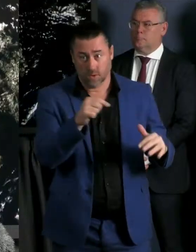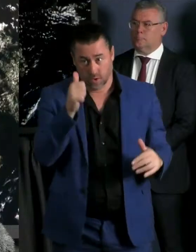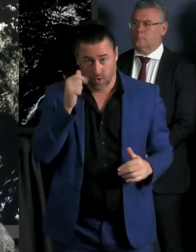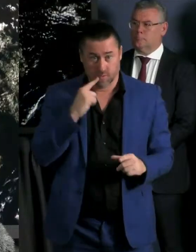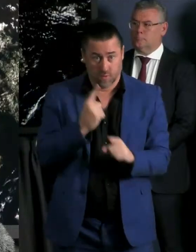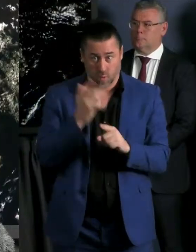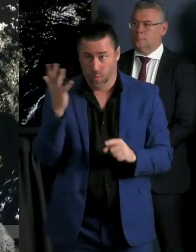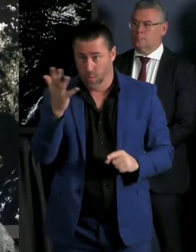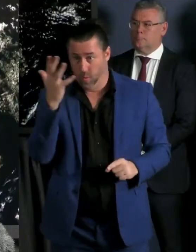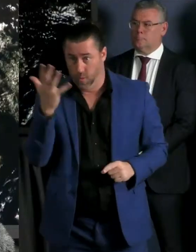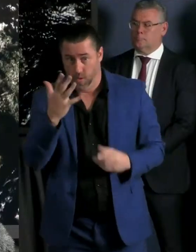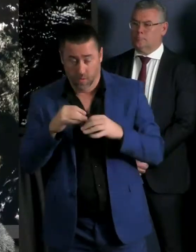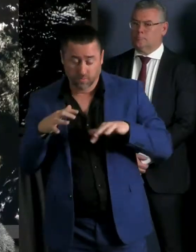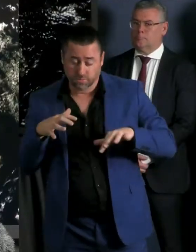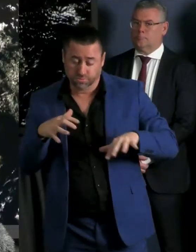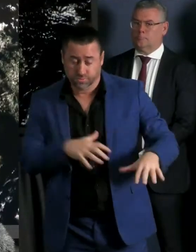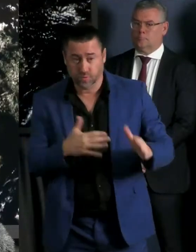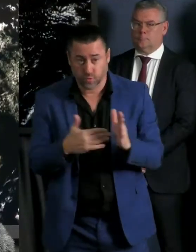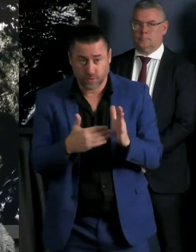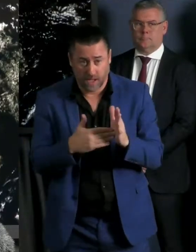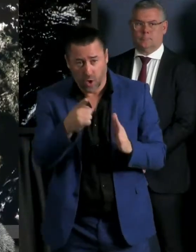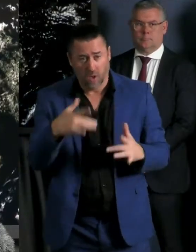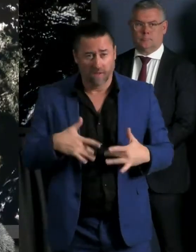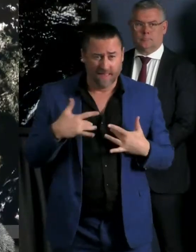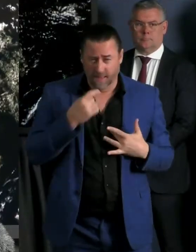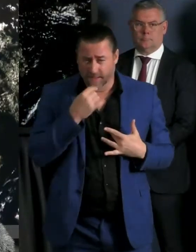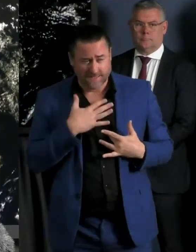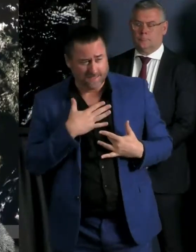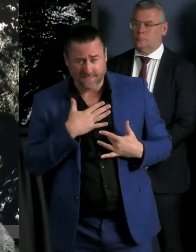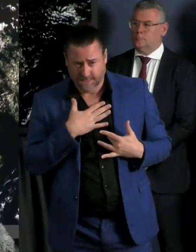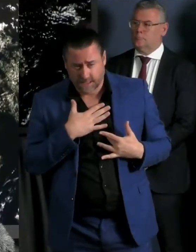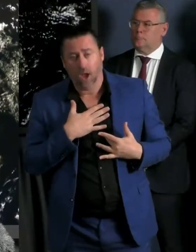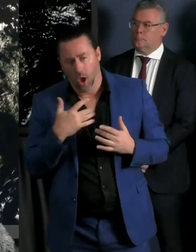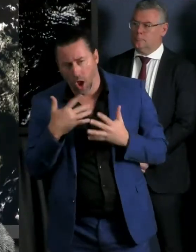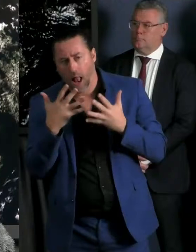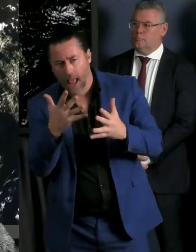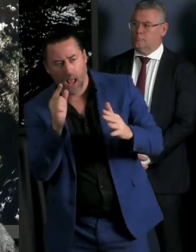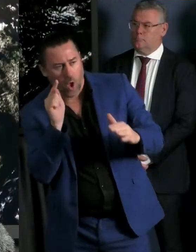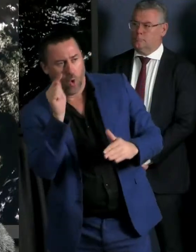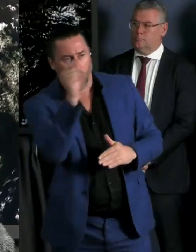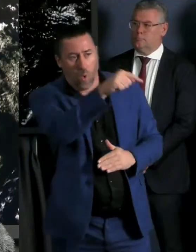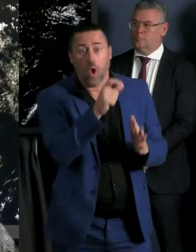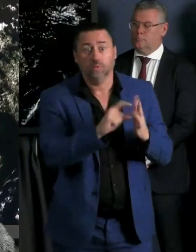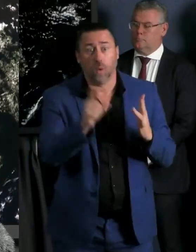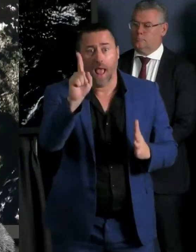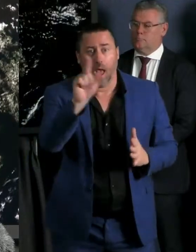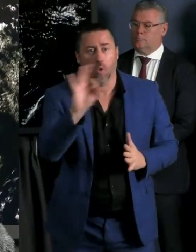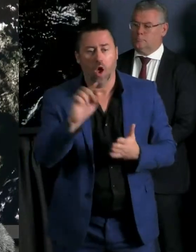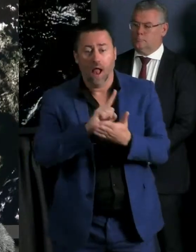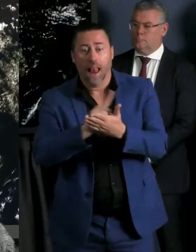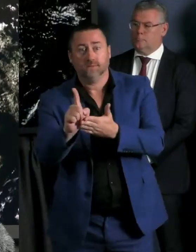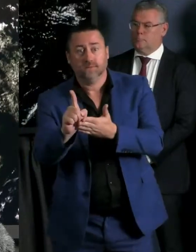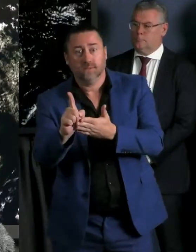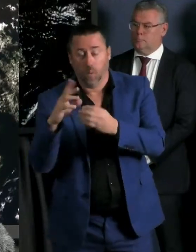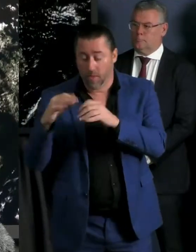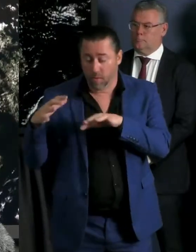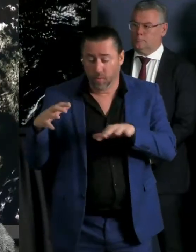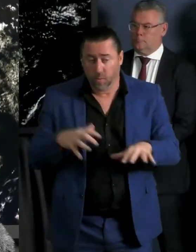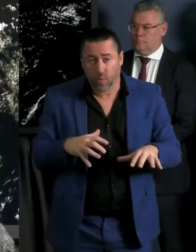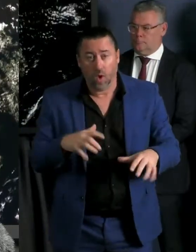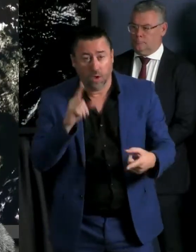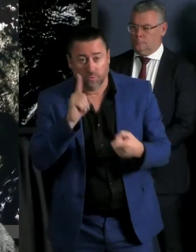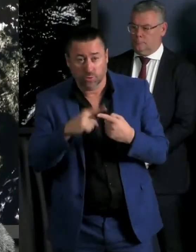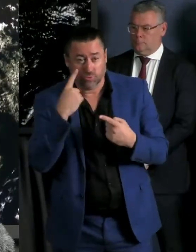and rain will increase throughout the day. So if you're feeling unsafe, please do that movement early so that you're not putting yourself or